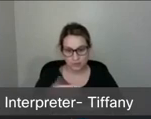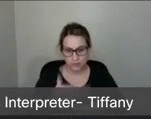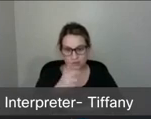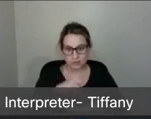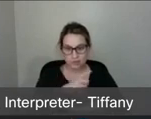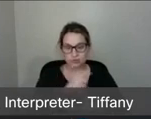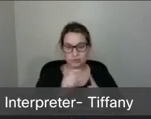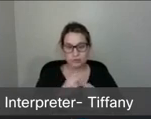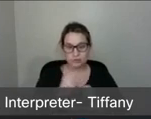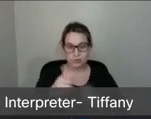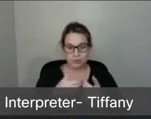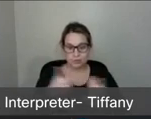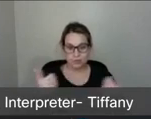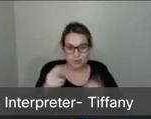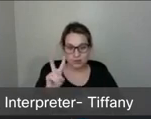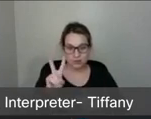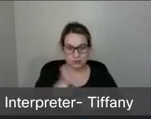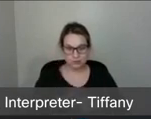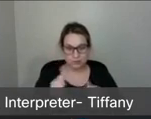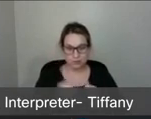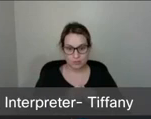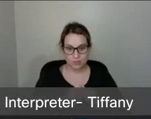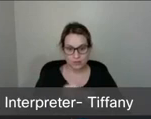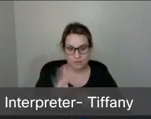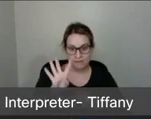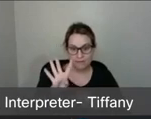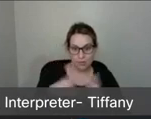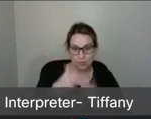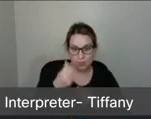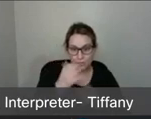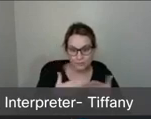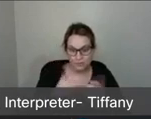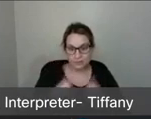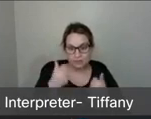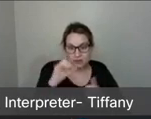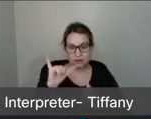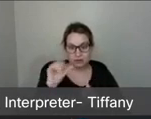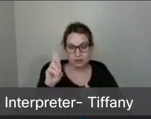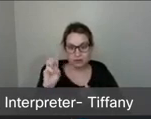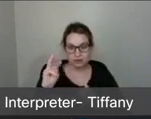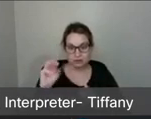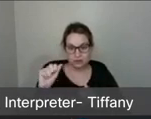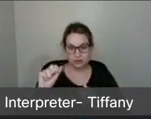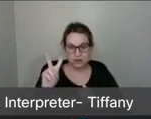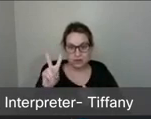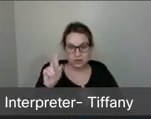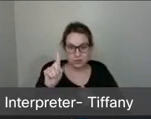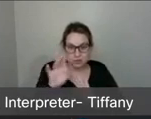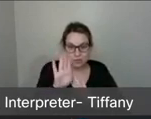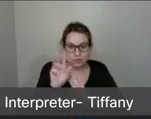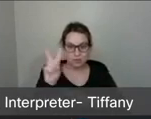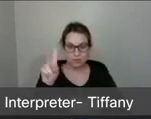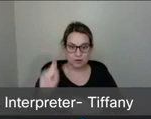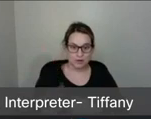legislative districts, we were split into two, with four, for the most part, living in Yuma, 2.5 hour drive away. So you know